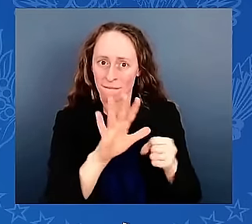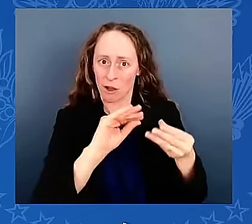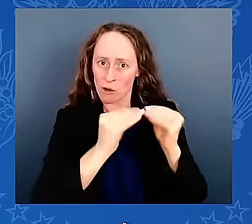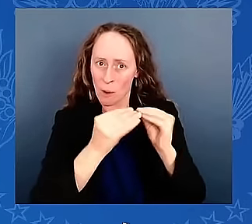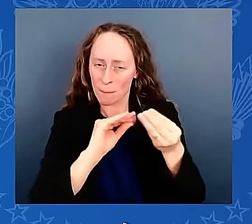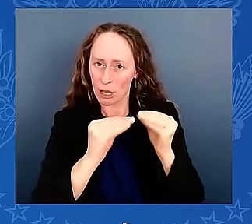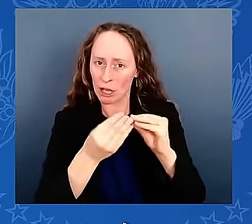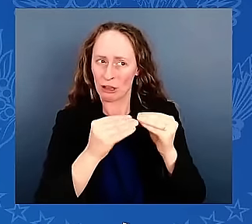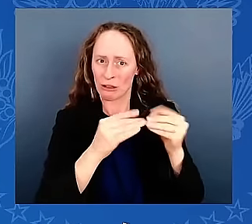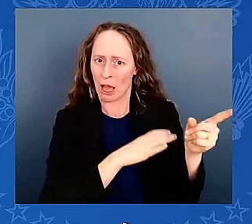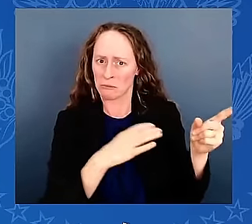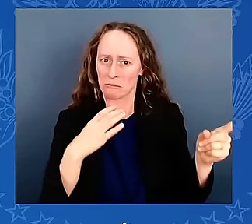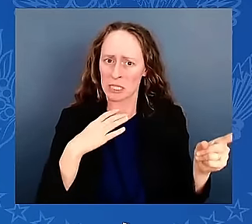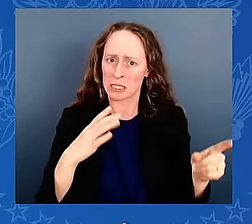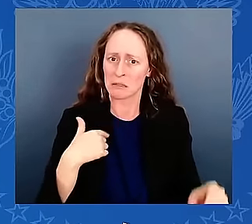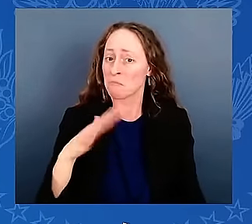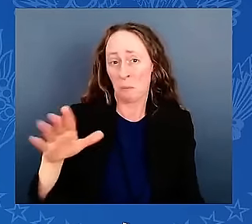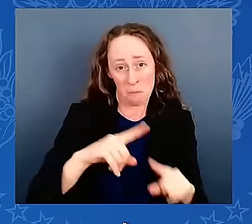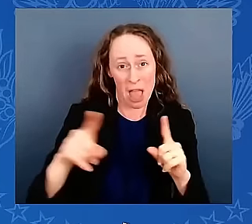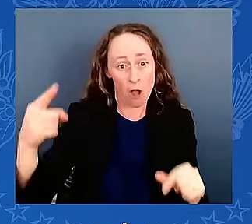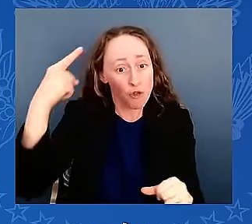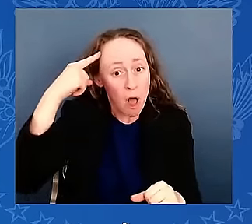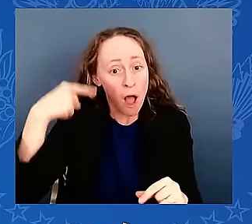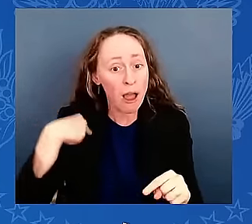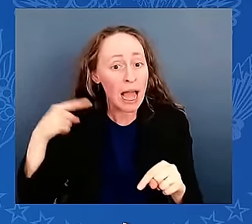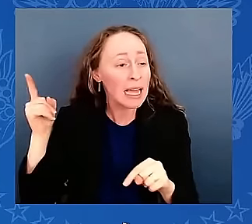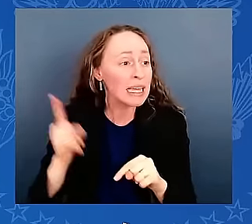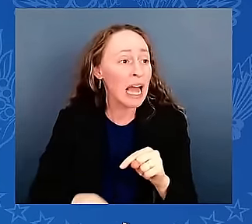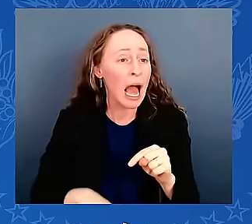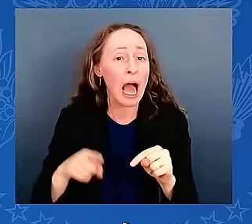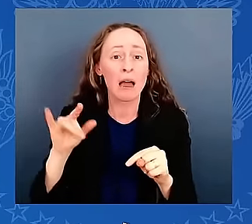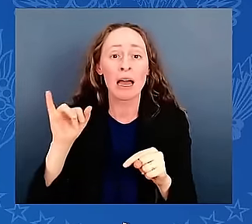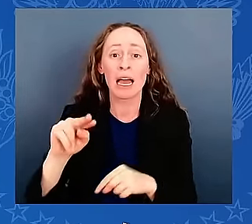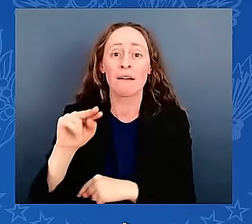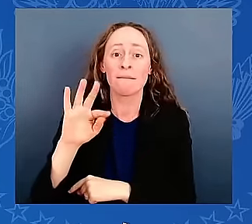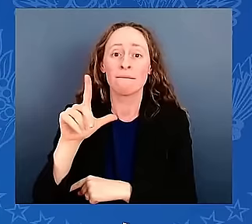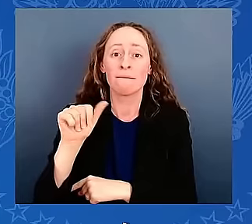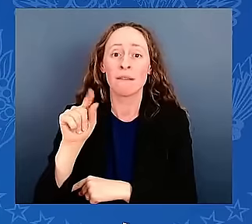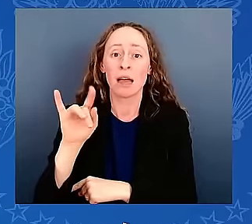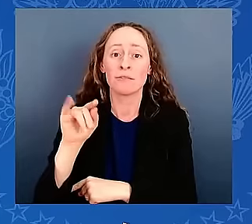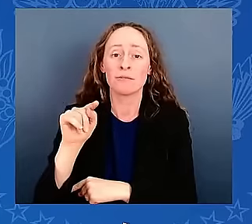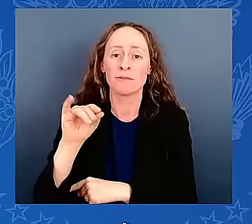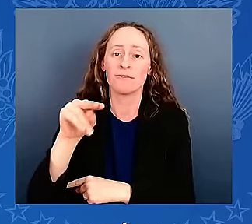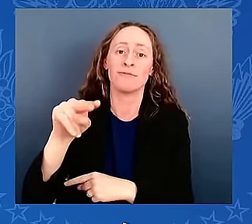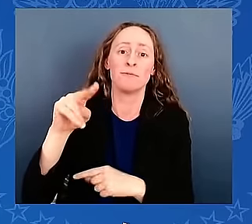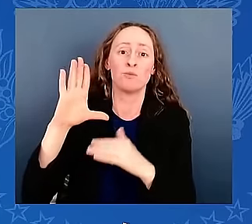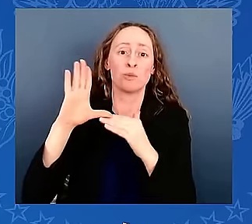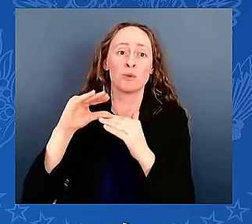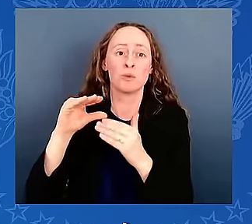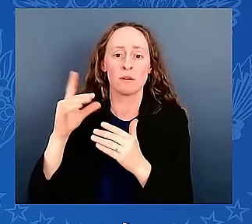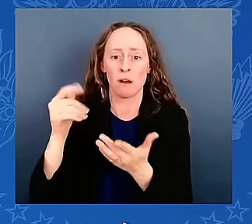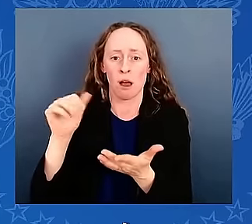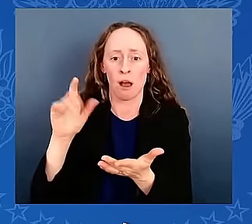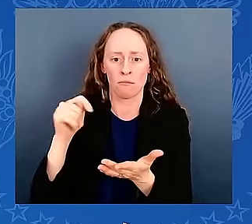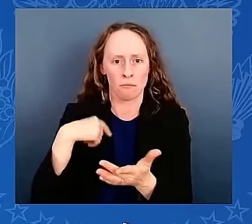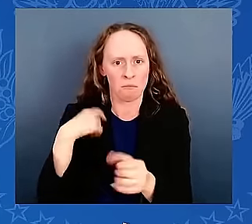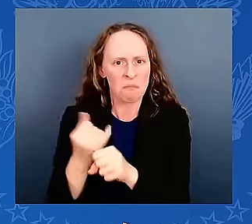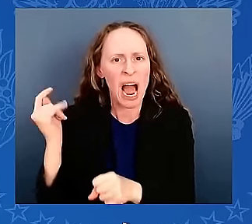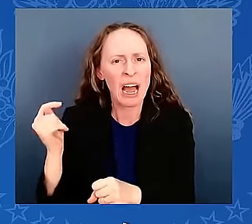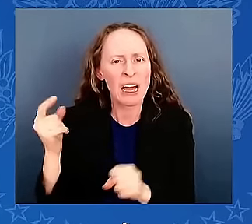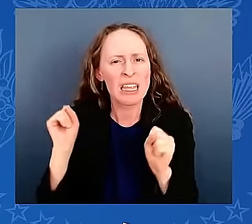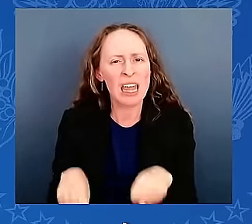couldn't face it. Anyway, we did it. With your help. Republicans blocked police reform in